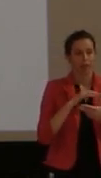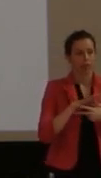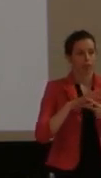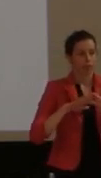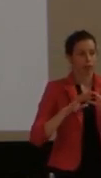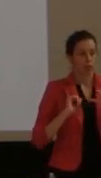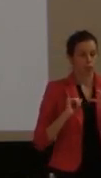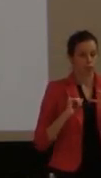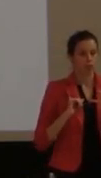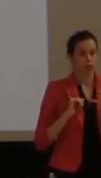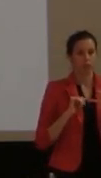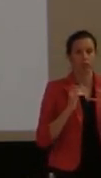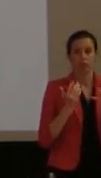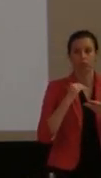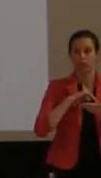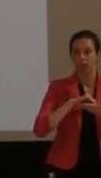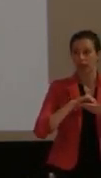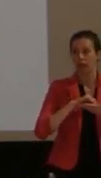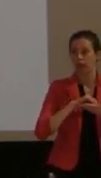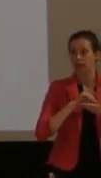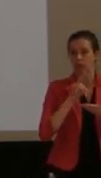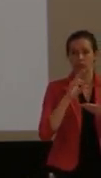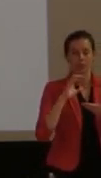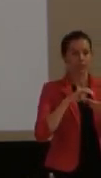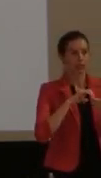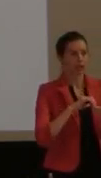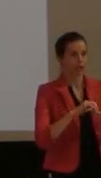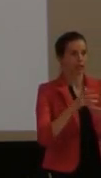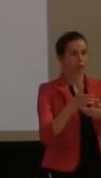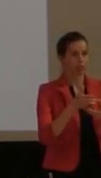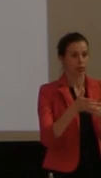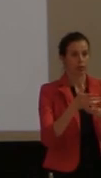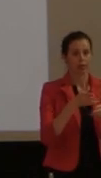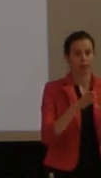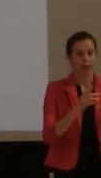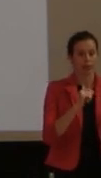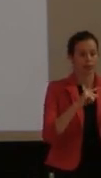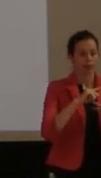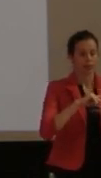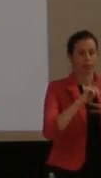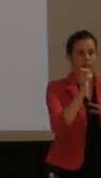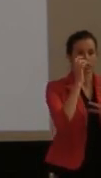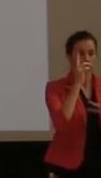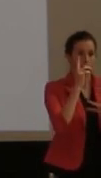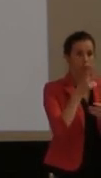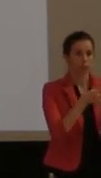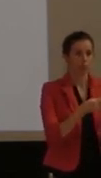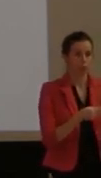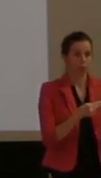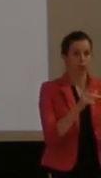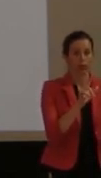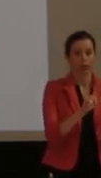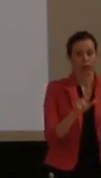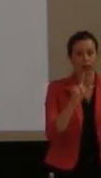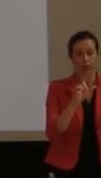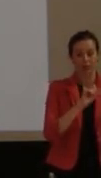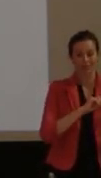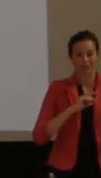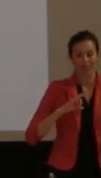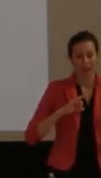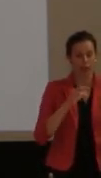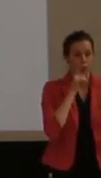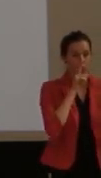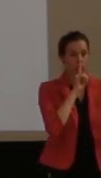goals. So again, hopefully you see engagement in a lot of this. So there's education of both library staff who